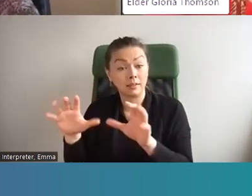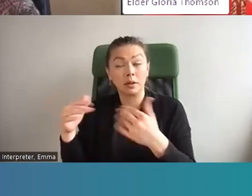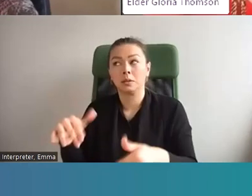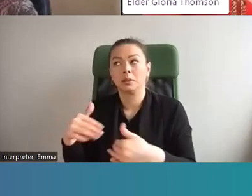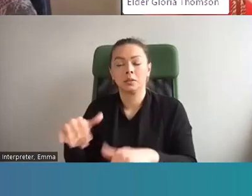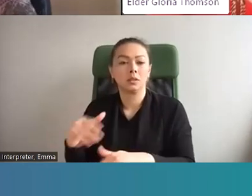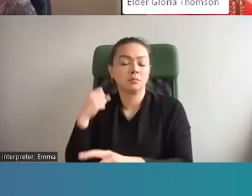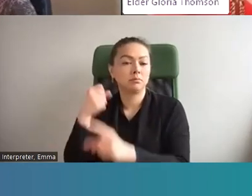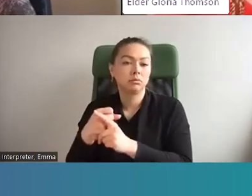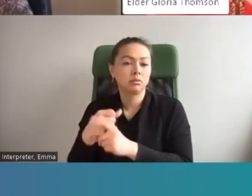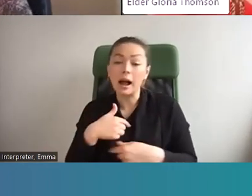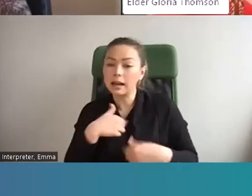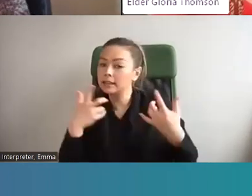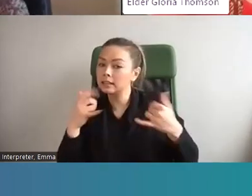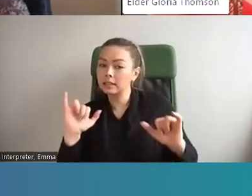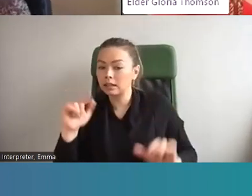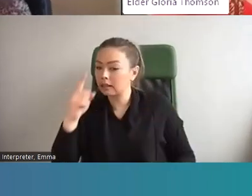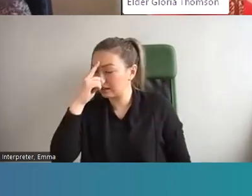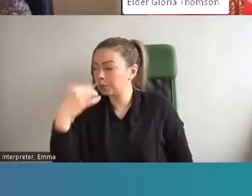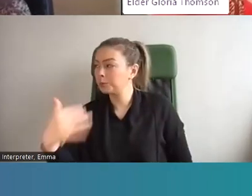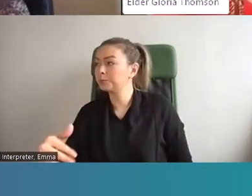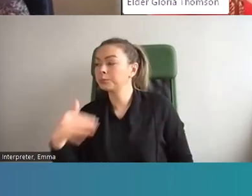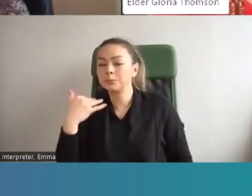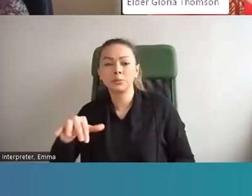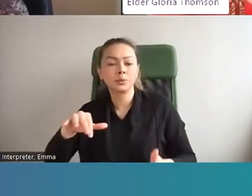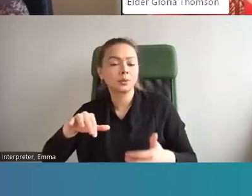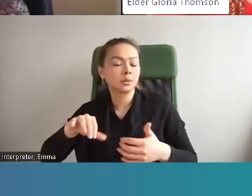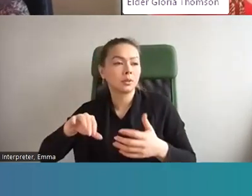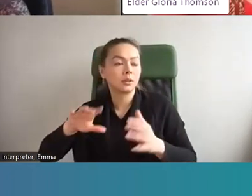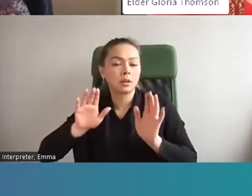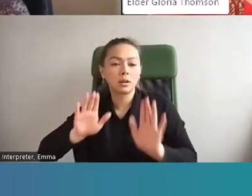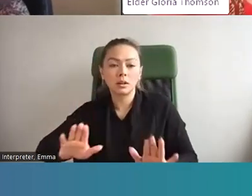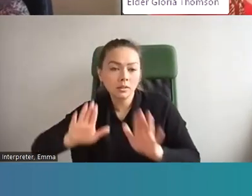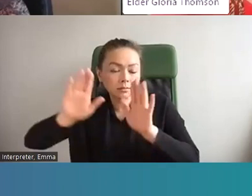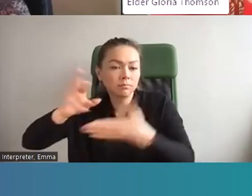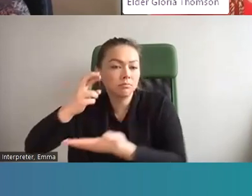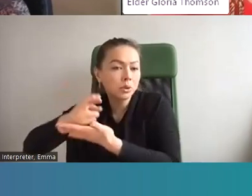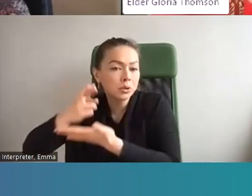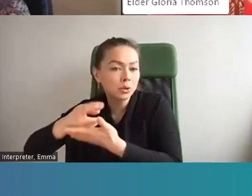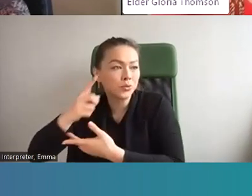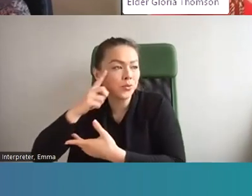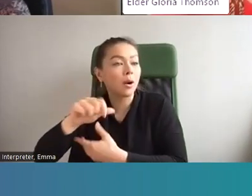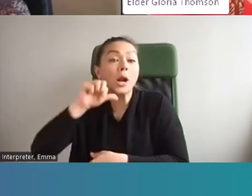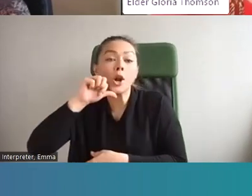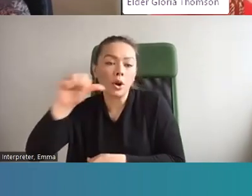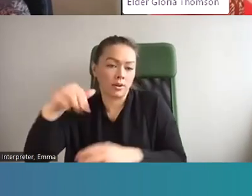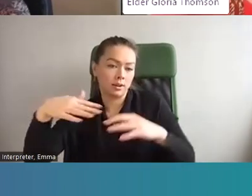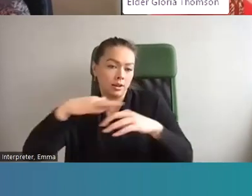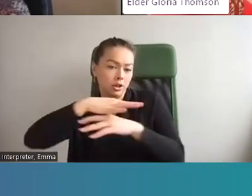it is an excellent teaching tool for non-Indigenous people.